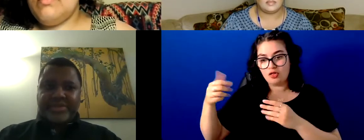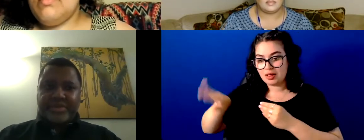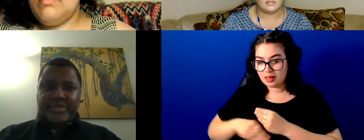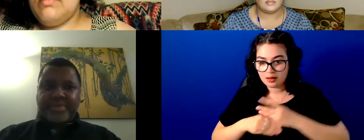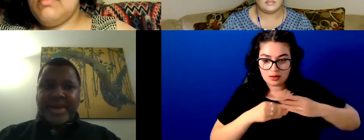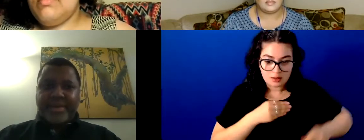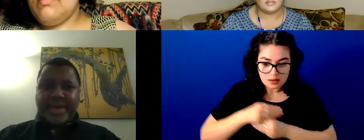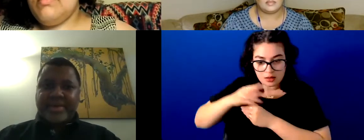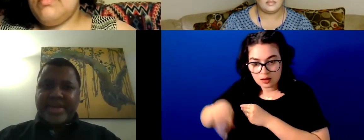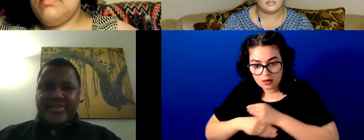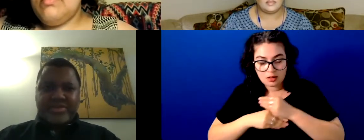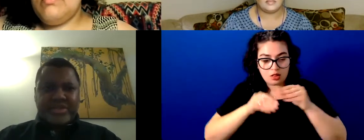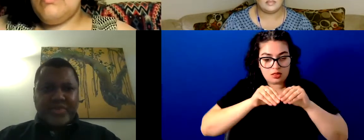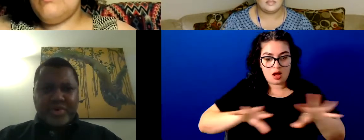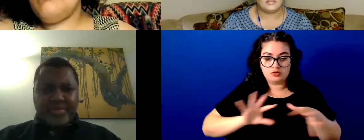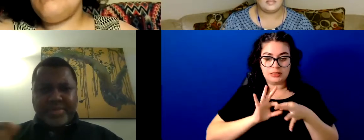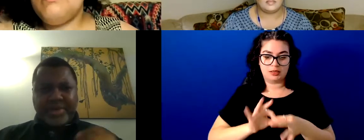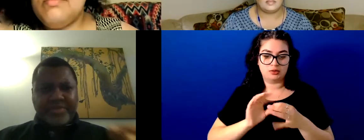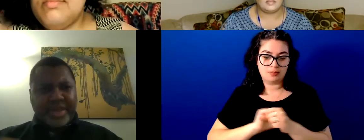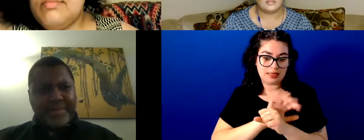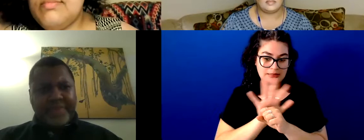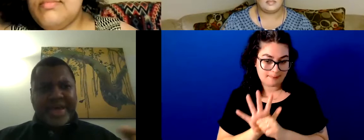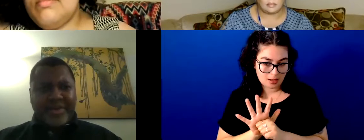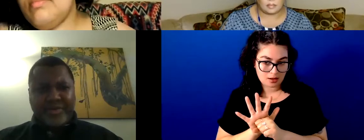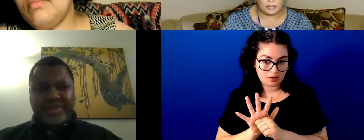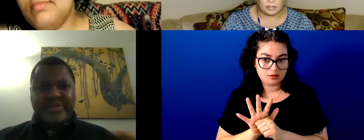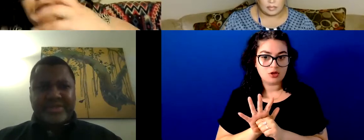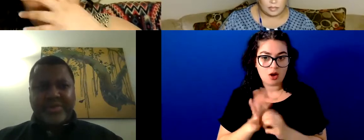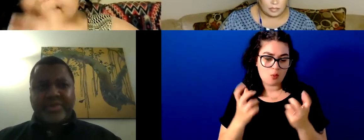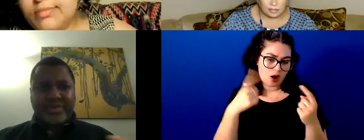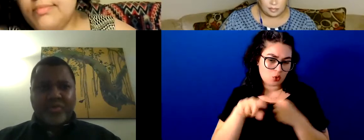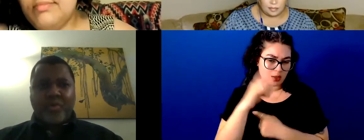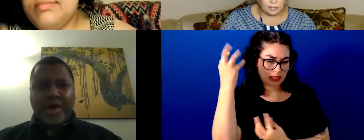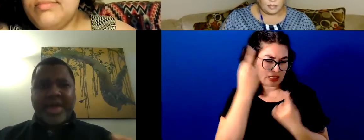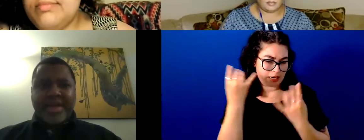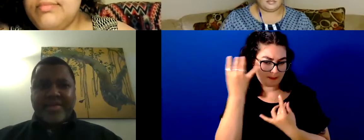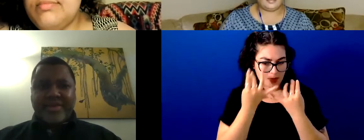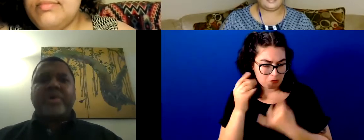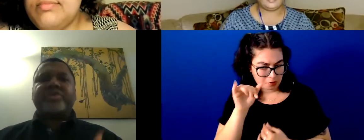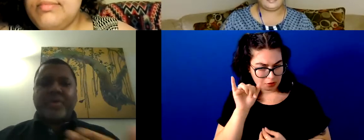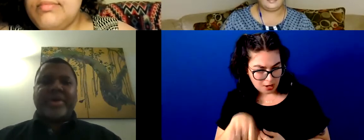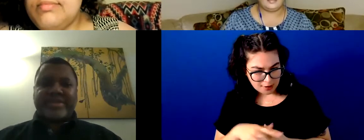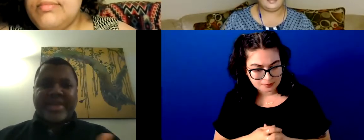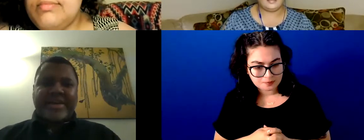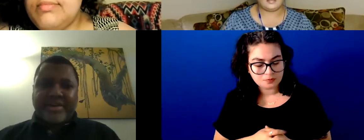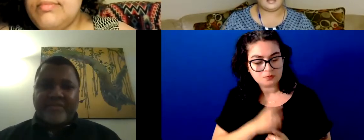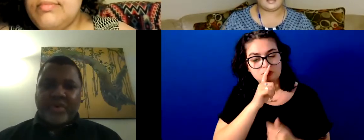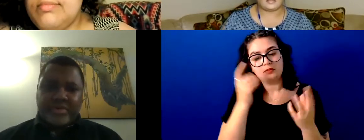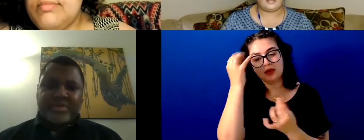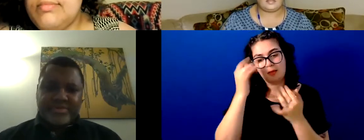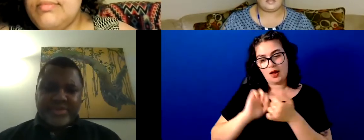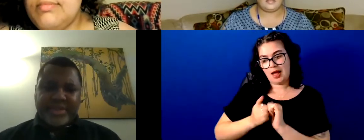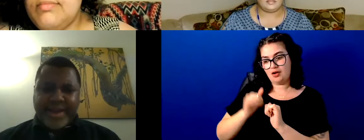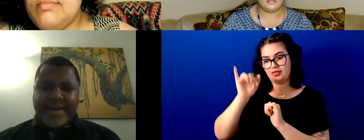related to this pandemic. So just for people to think about that, really sit with what the multiple ways that that can